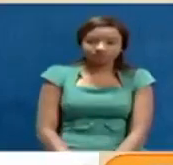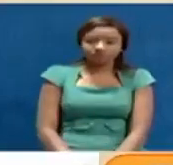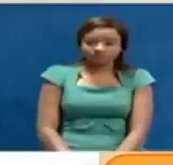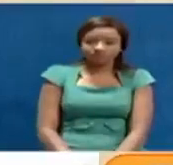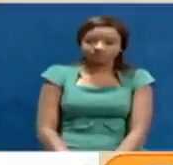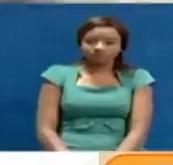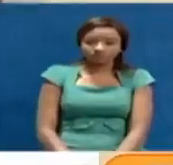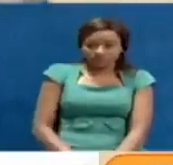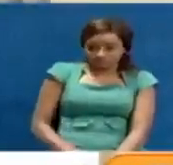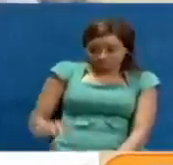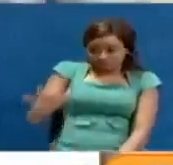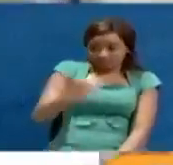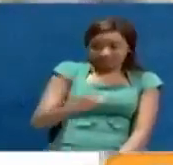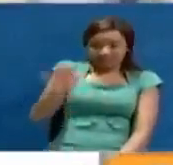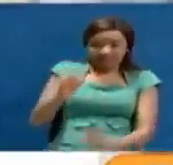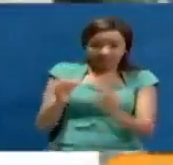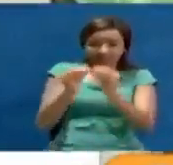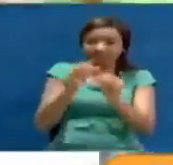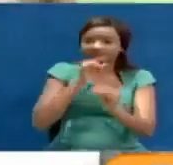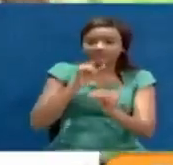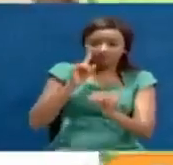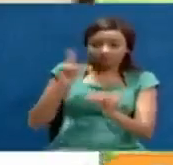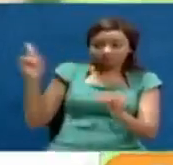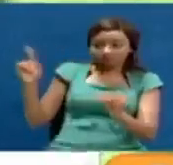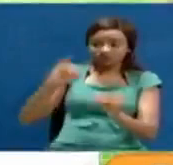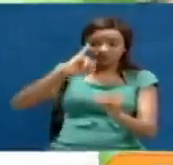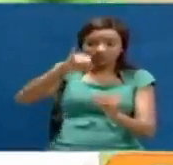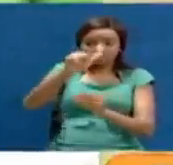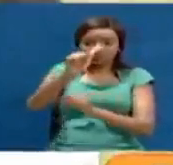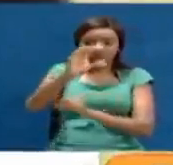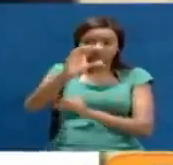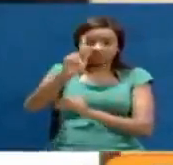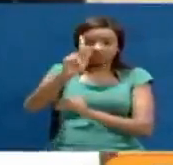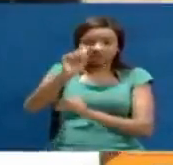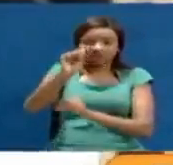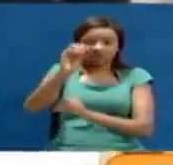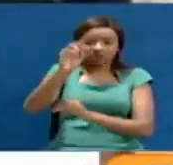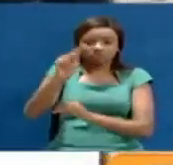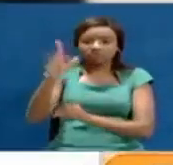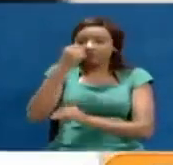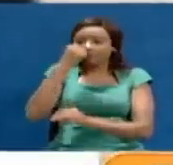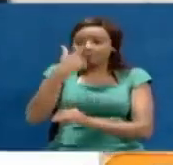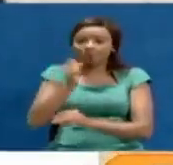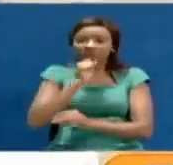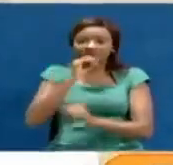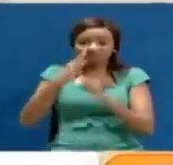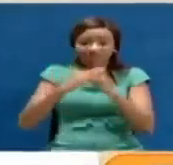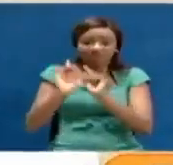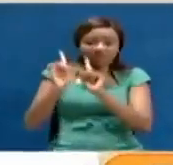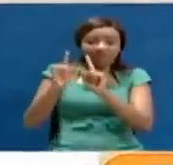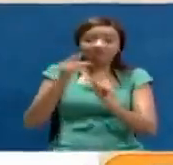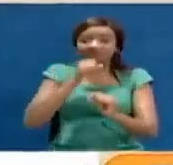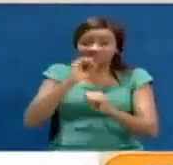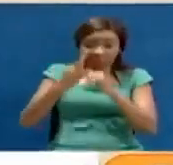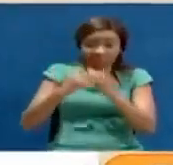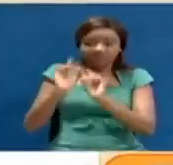At the heart of Kwa Owino Uhuru slums, we meet Jackson Osea walking around the village. The 58-year-old arrived here in